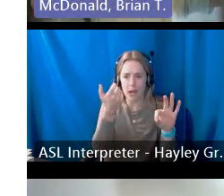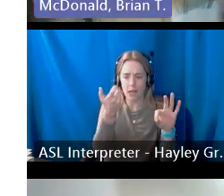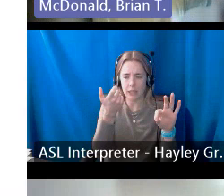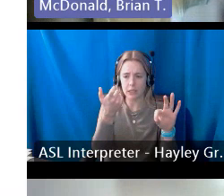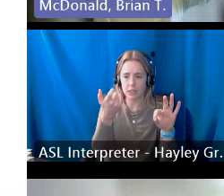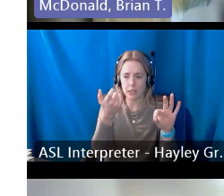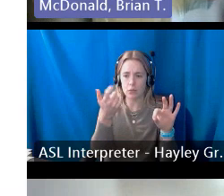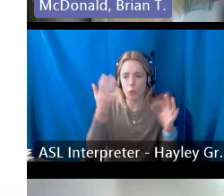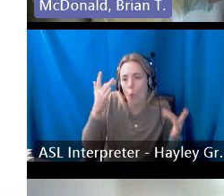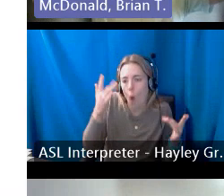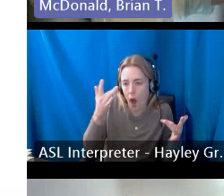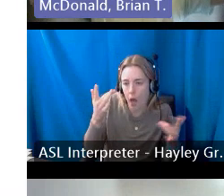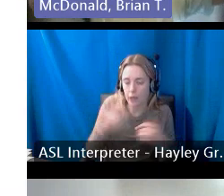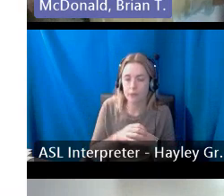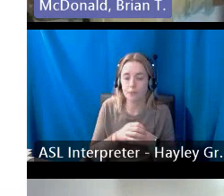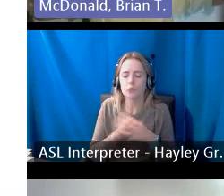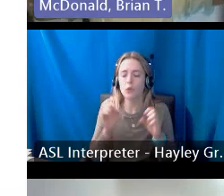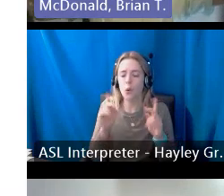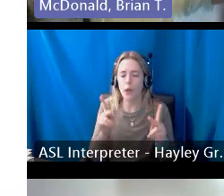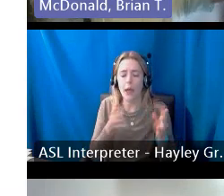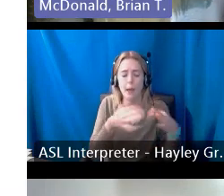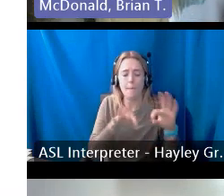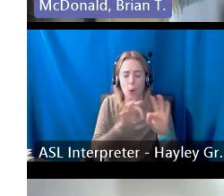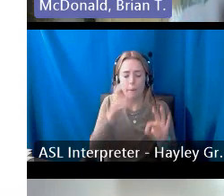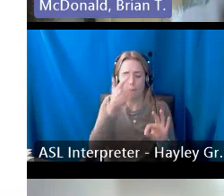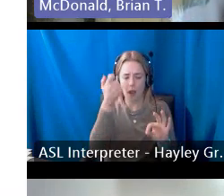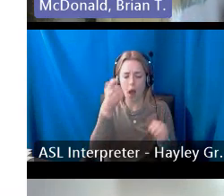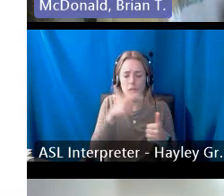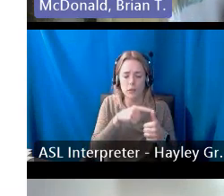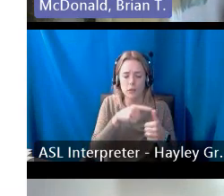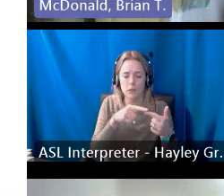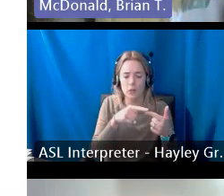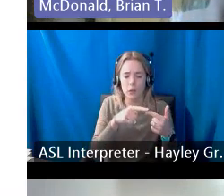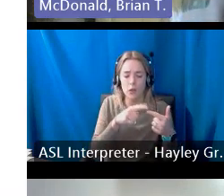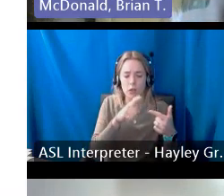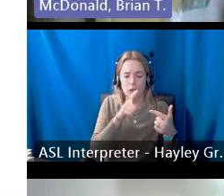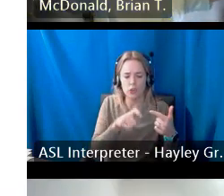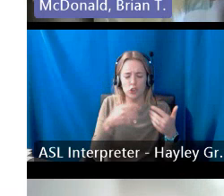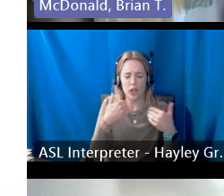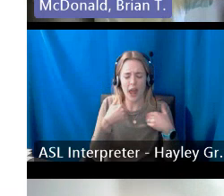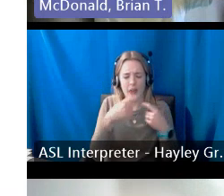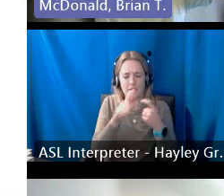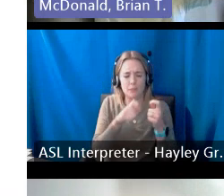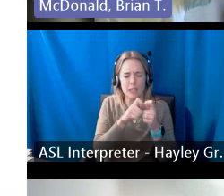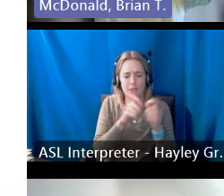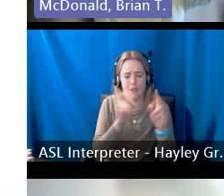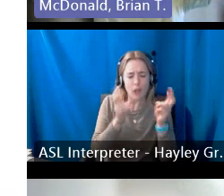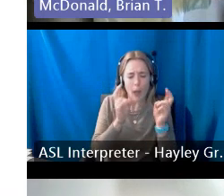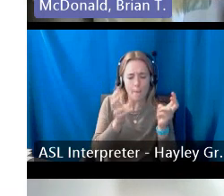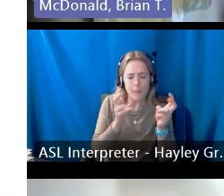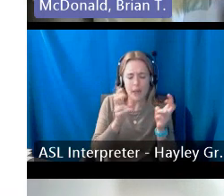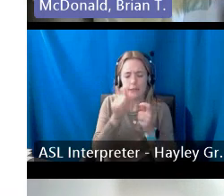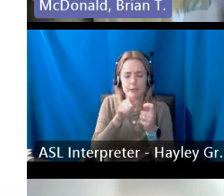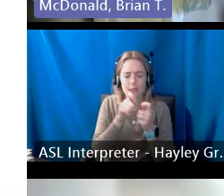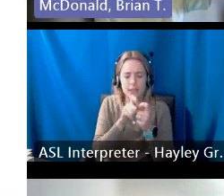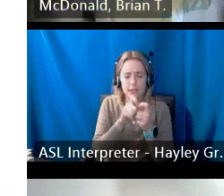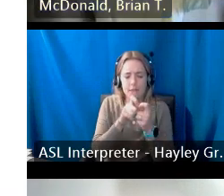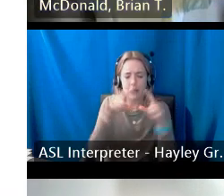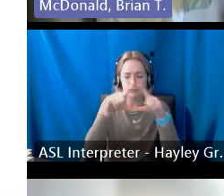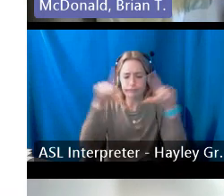out, okay, should these particular sources go under a topic or a heading? I'm going to go back to nurse